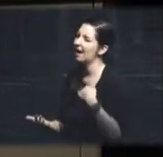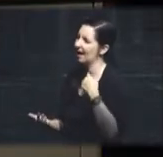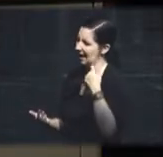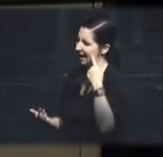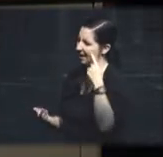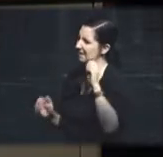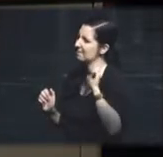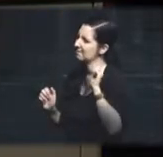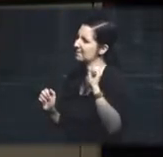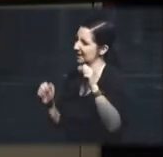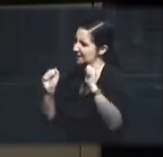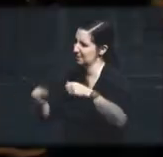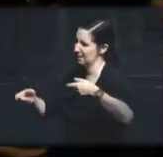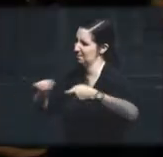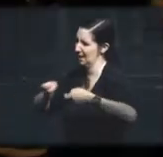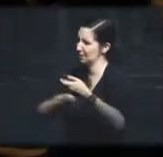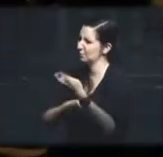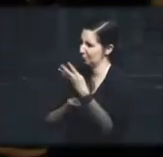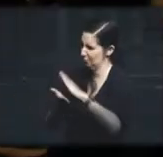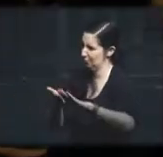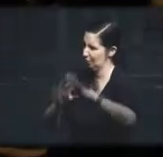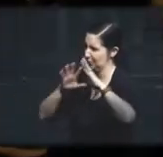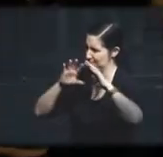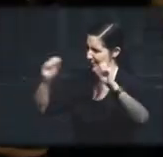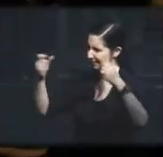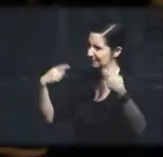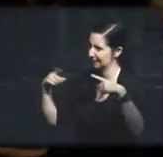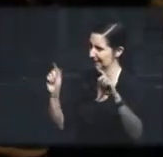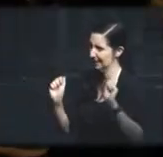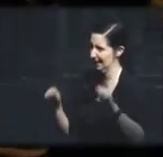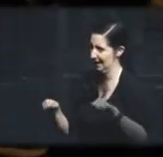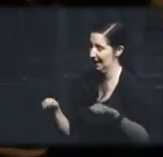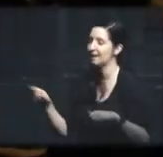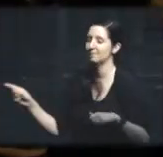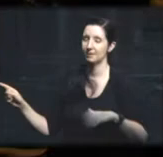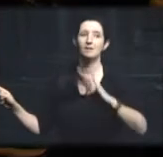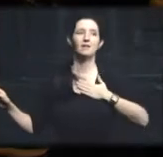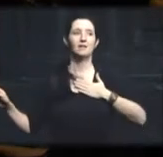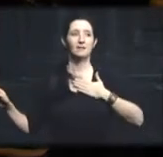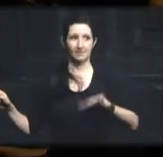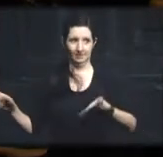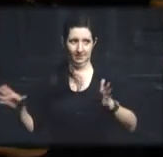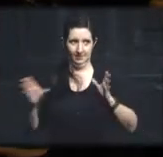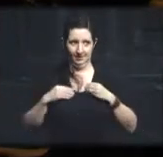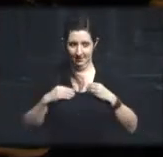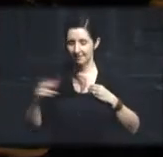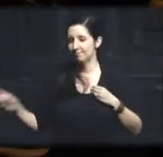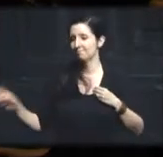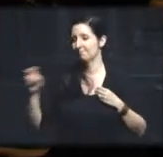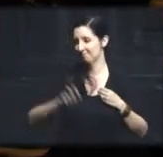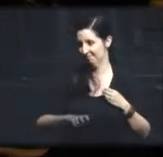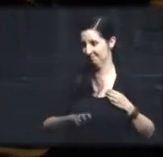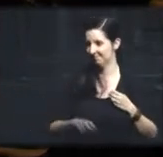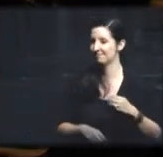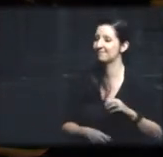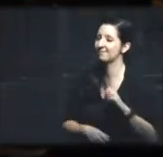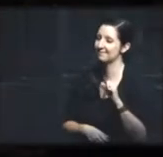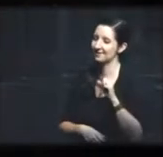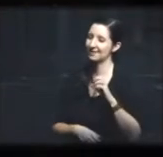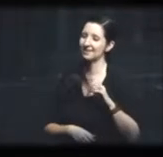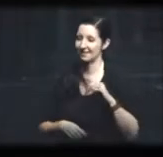college presidents and make this work. And so he did. And that's actually how the quad works, is we have a board of directors. It's the